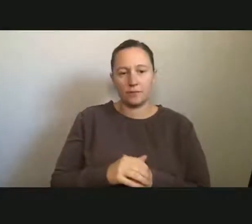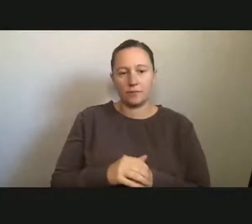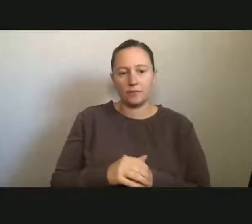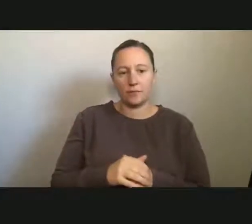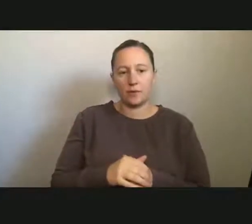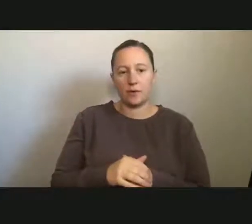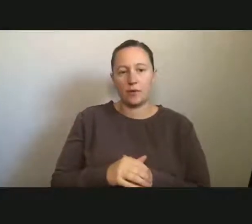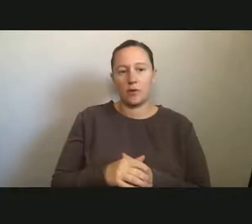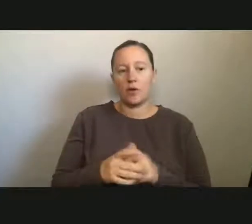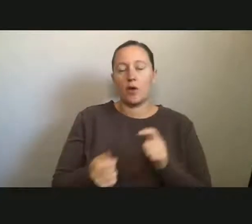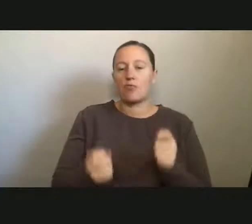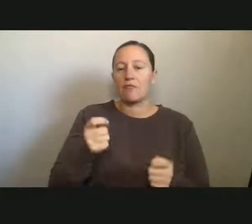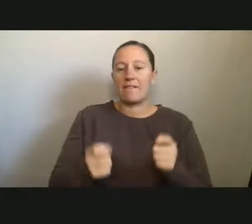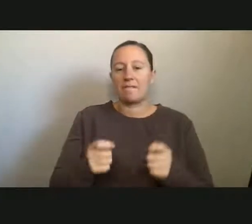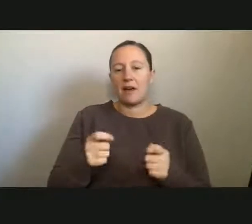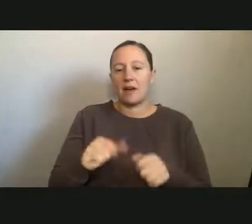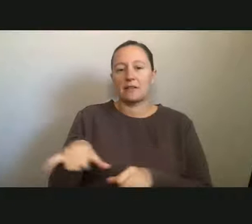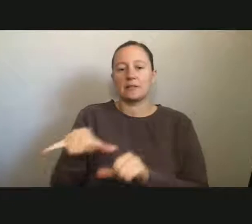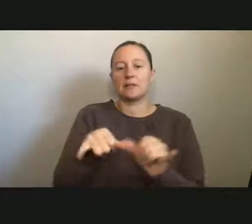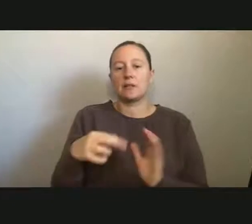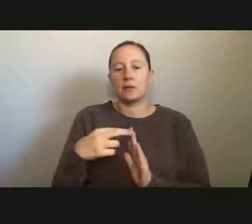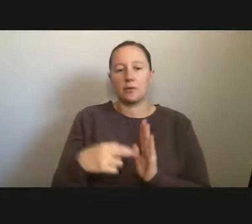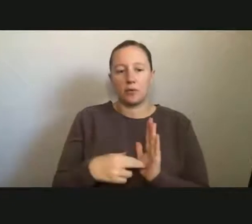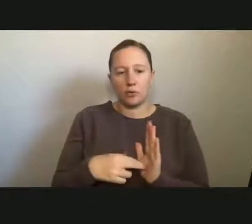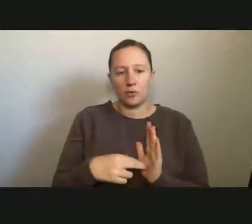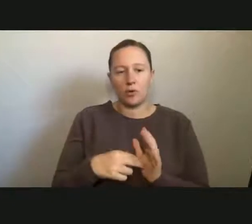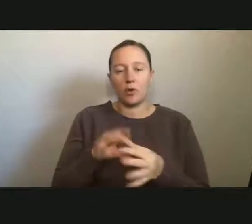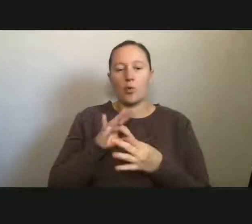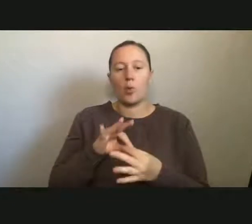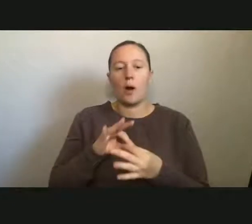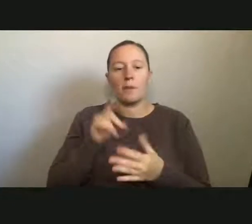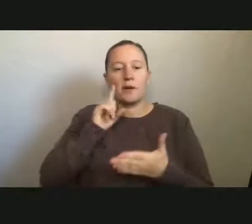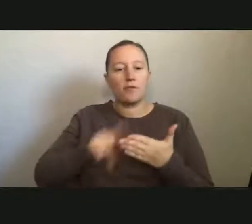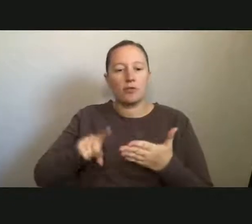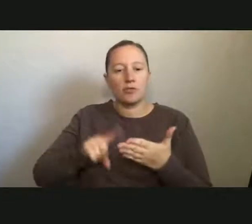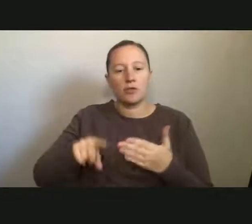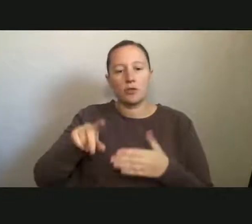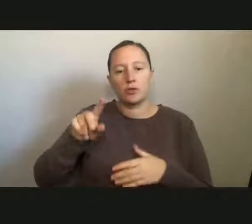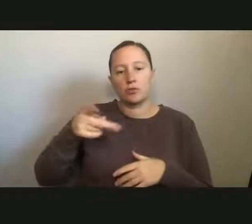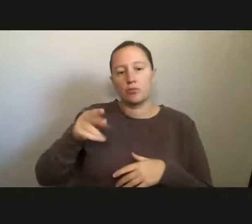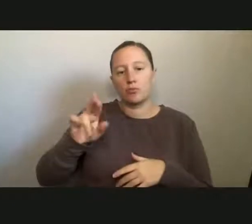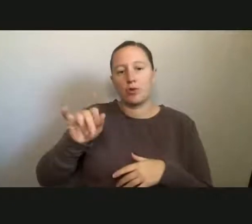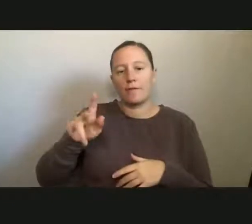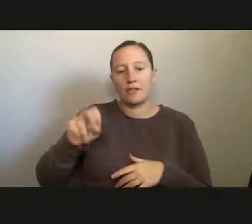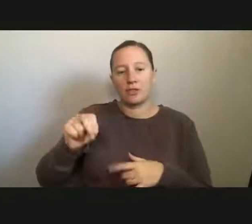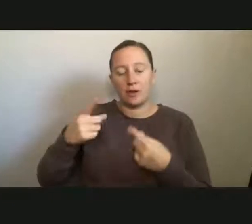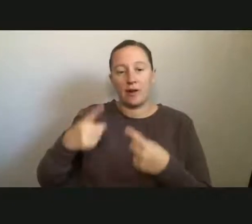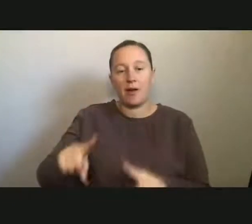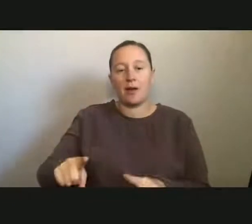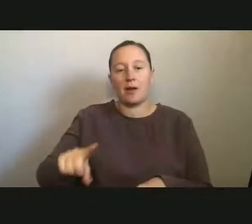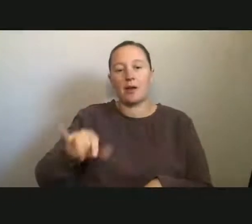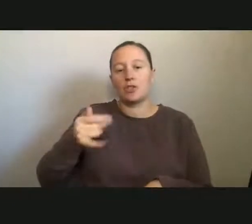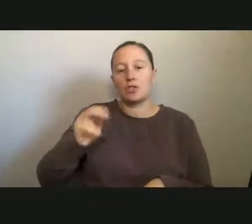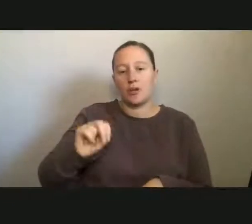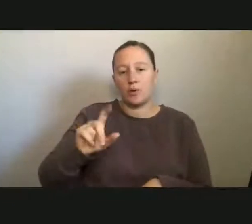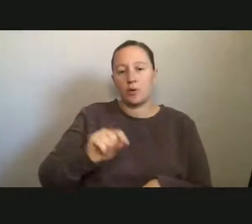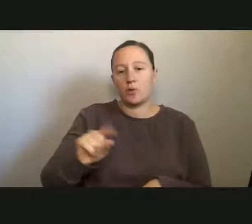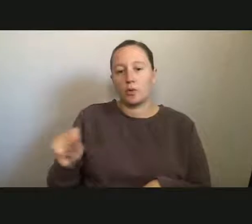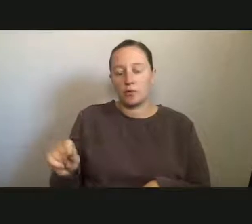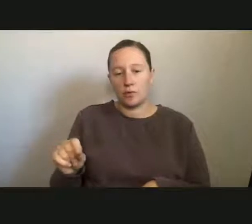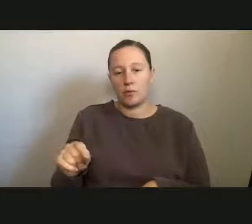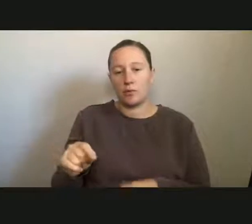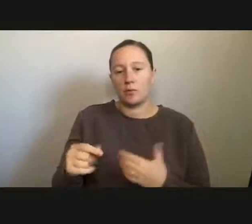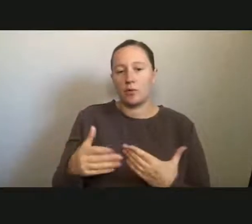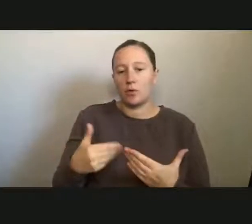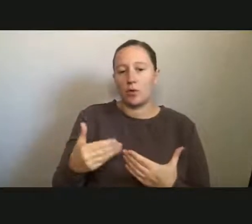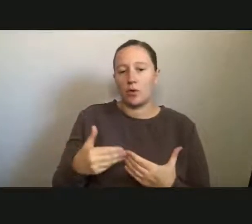revised Common Rule Cooperative Research Provision compliance date was in January of 2020. So it's been around